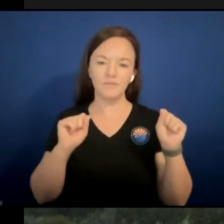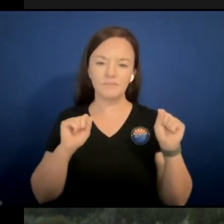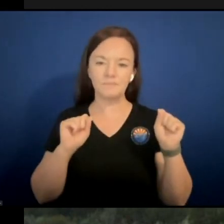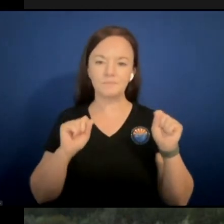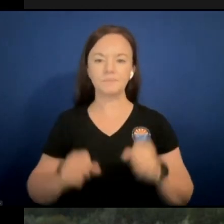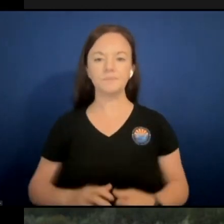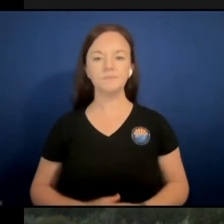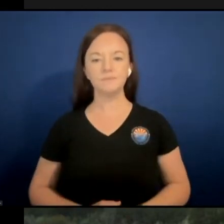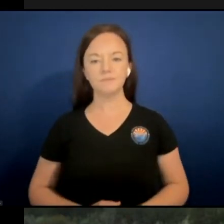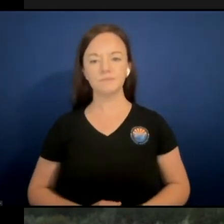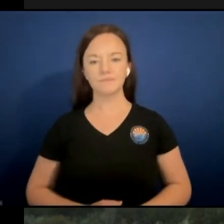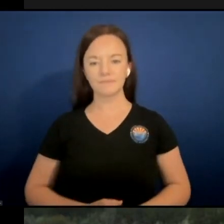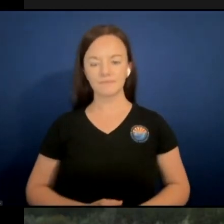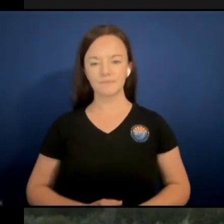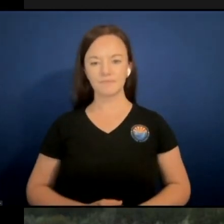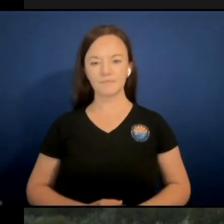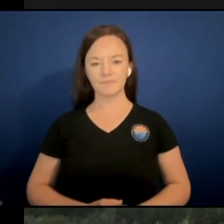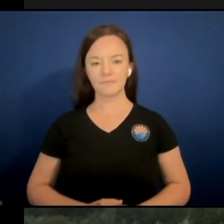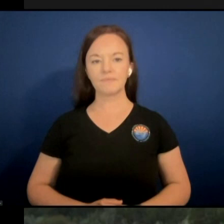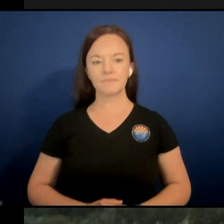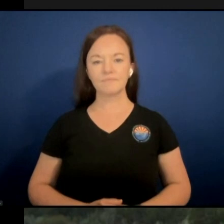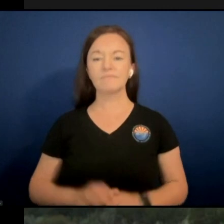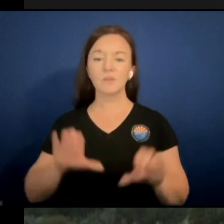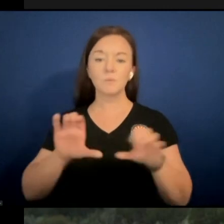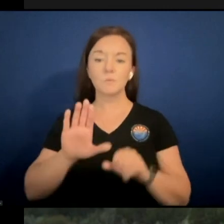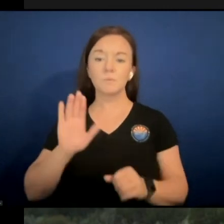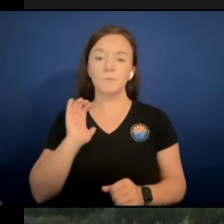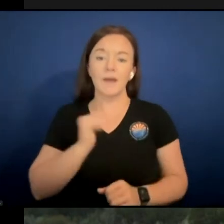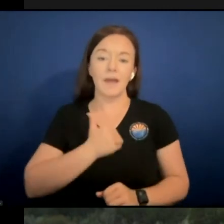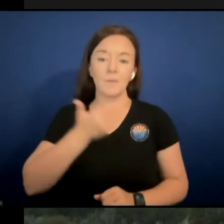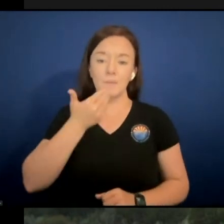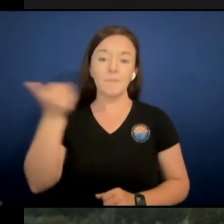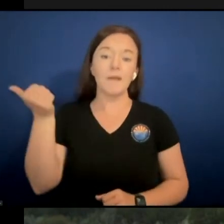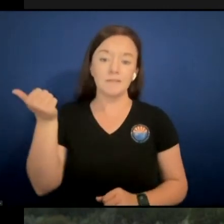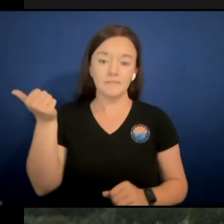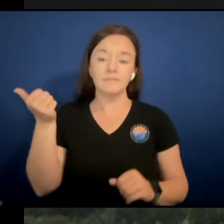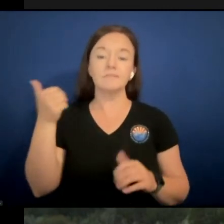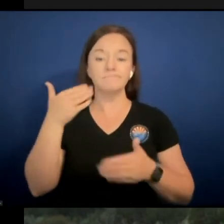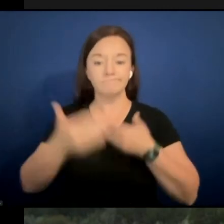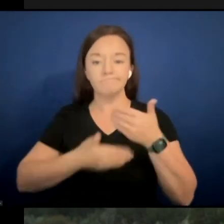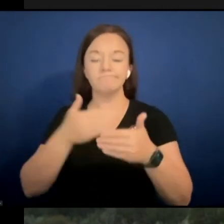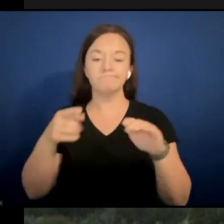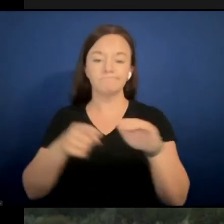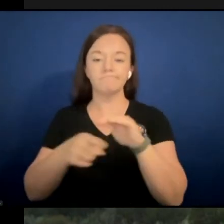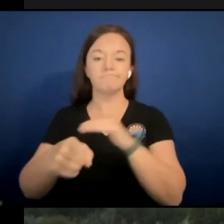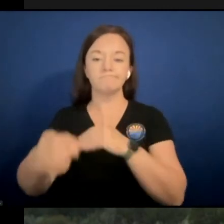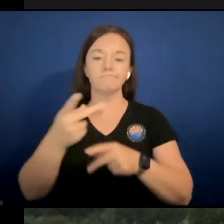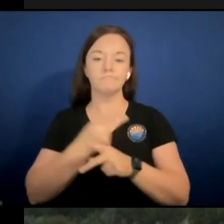and just do our best as we continue to navigate this